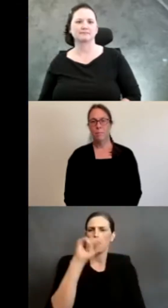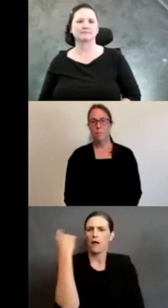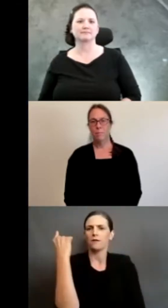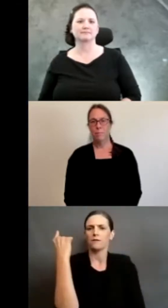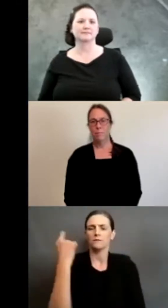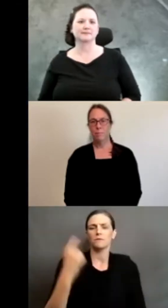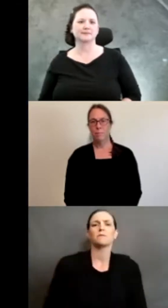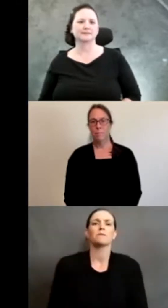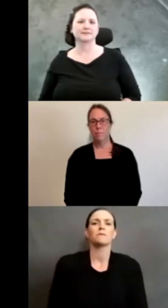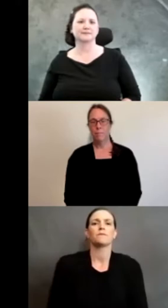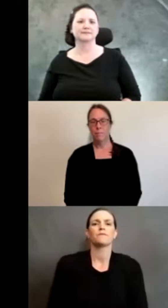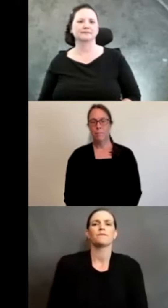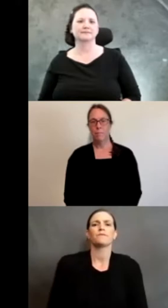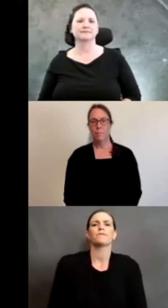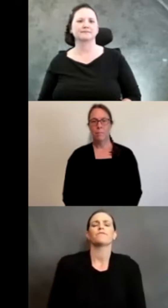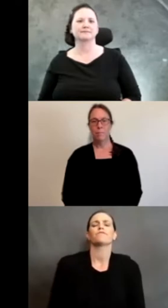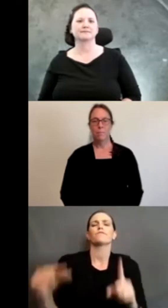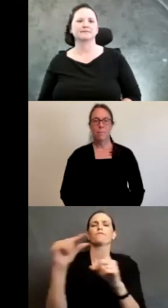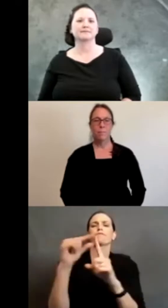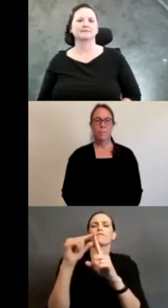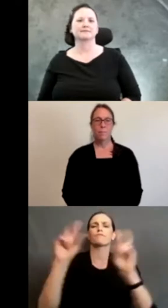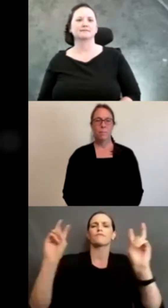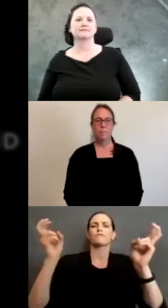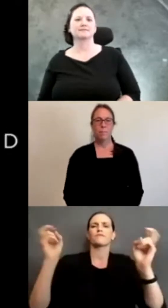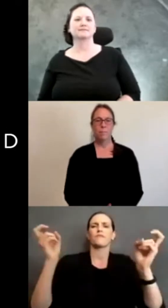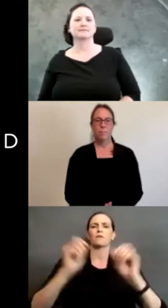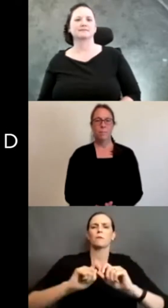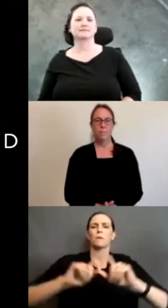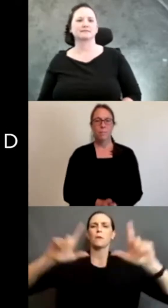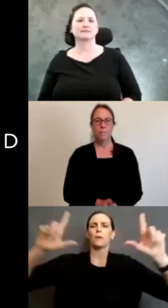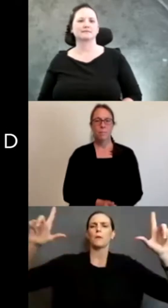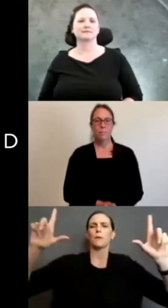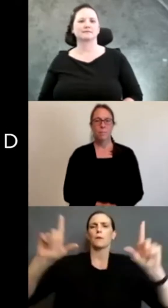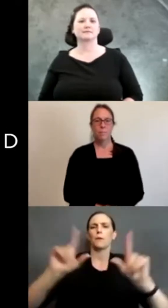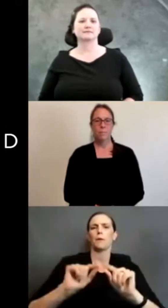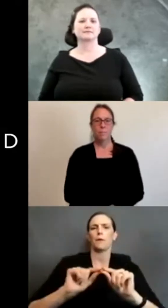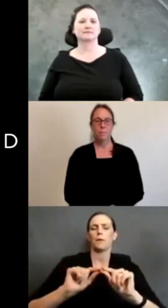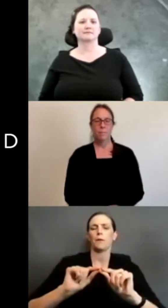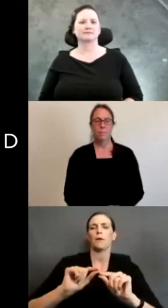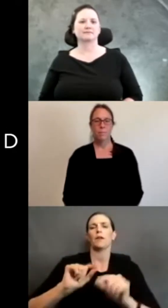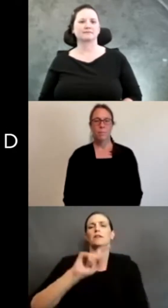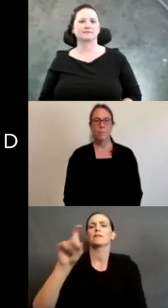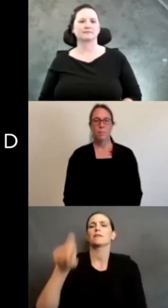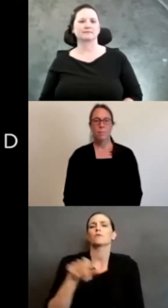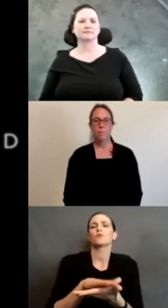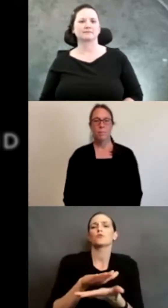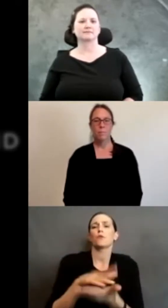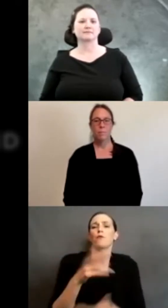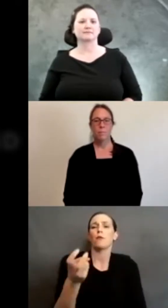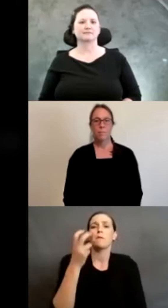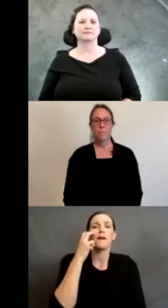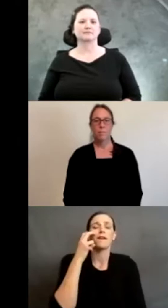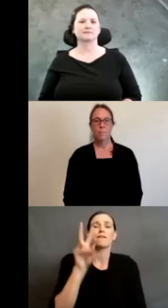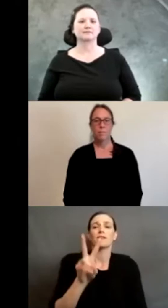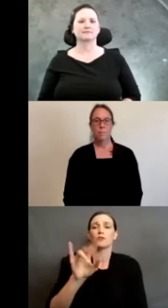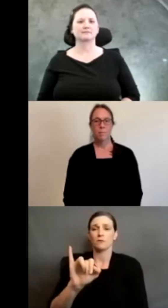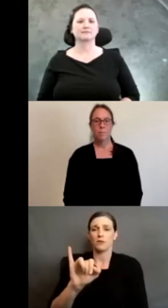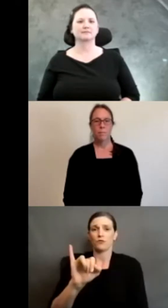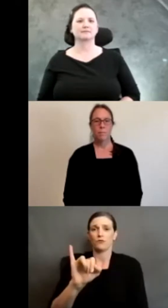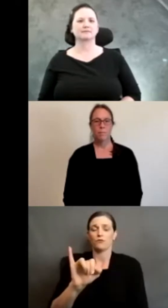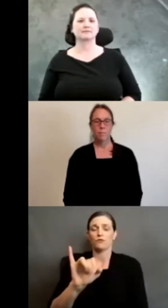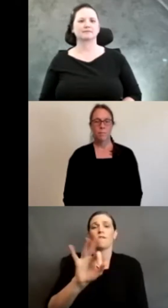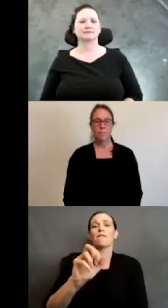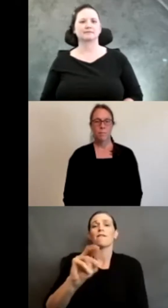Titles appear and fade on a black screen. The Texas School for the Blind and Visually Impaired, Fine Arts